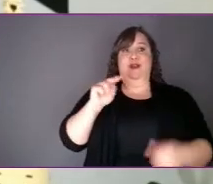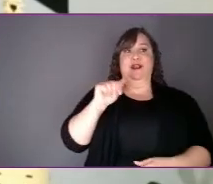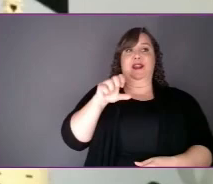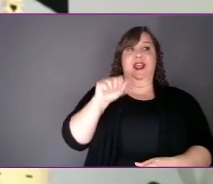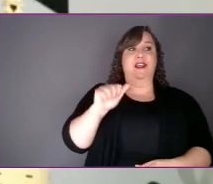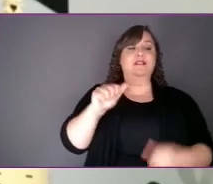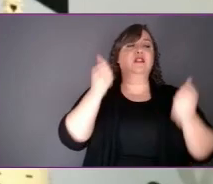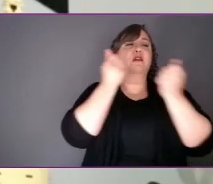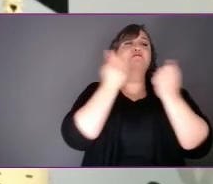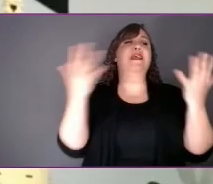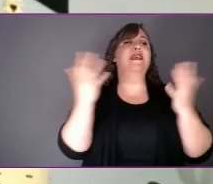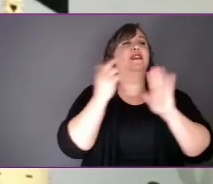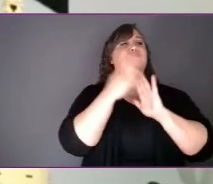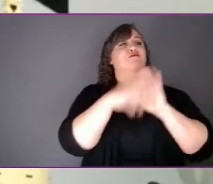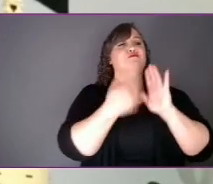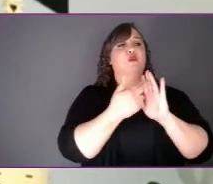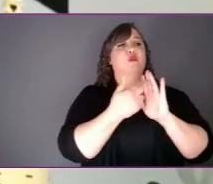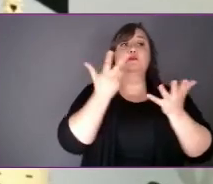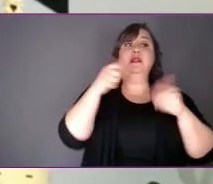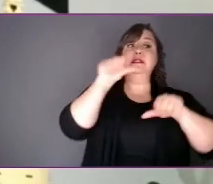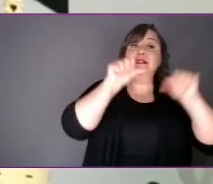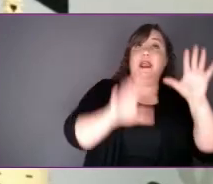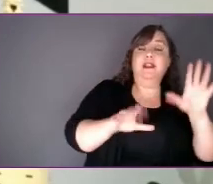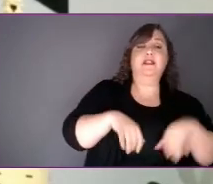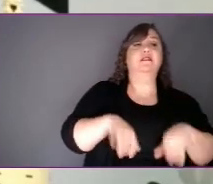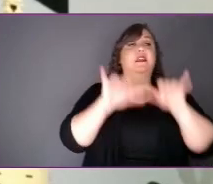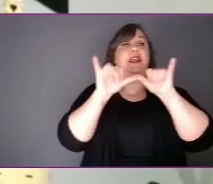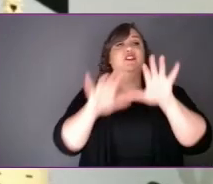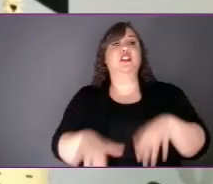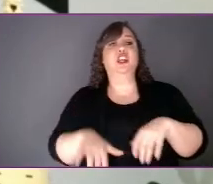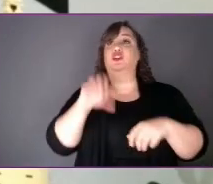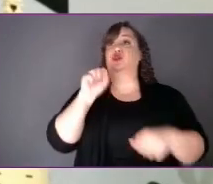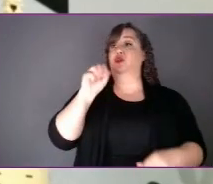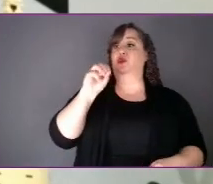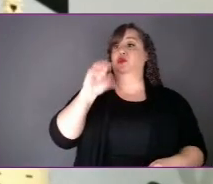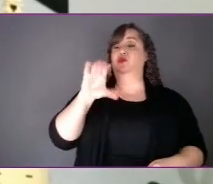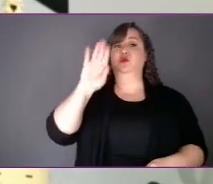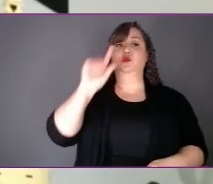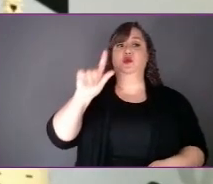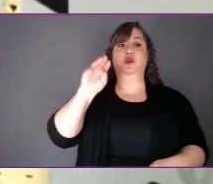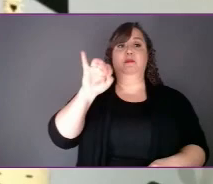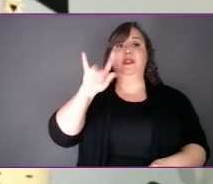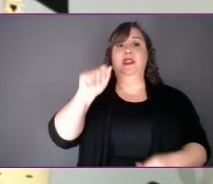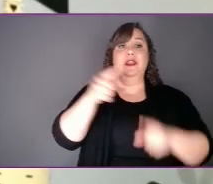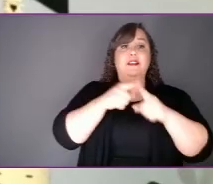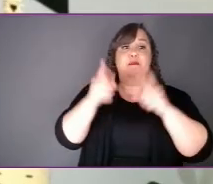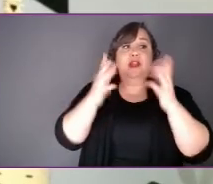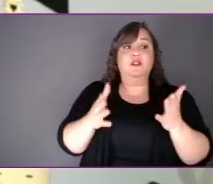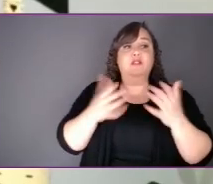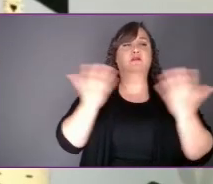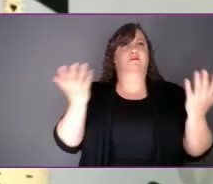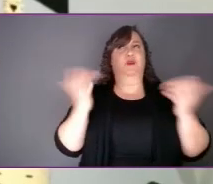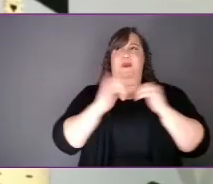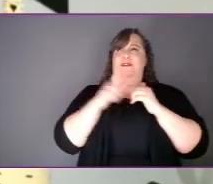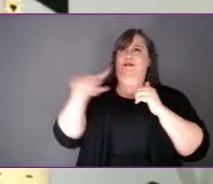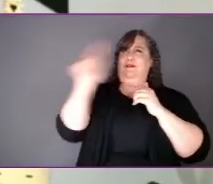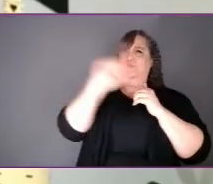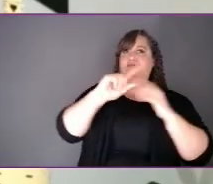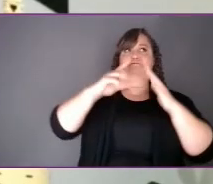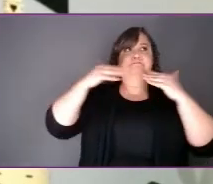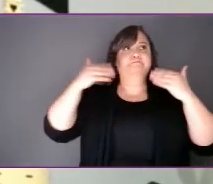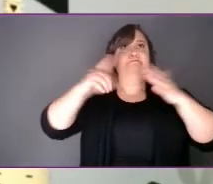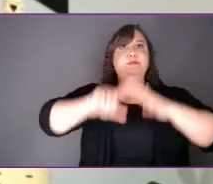media specialists. So how can you get started? Across the country, NASA interns, from high school students